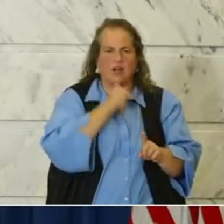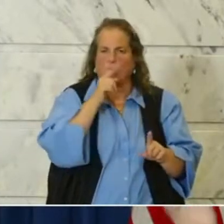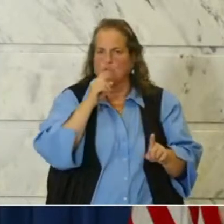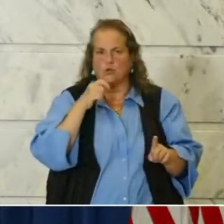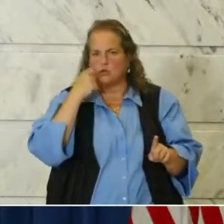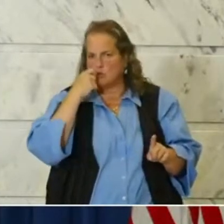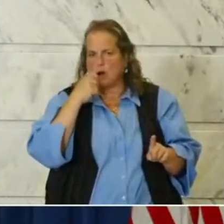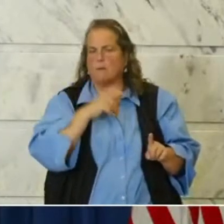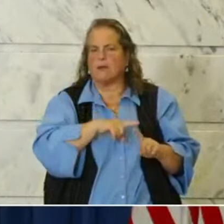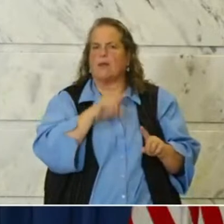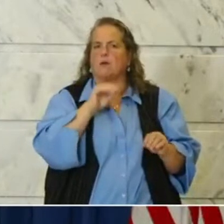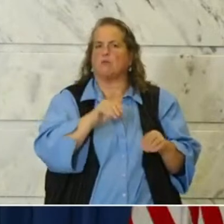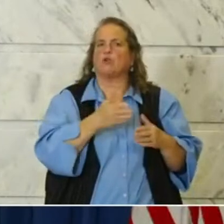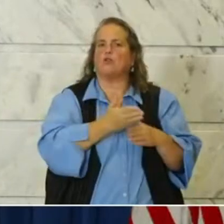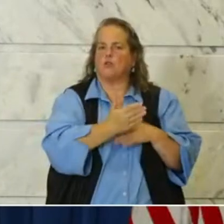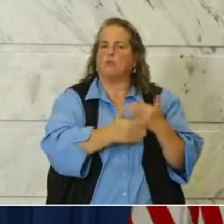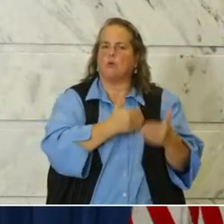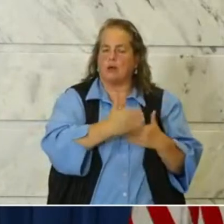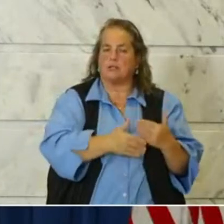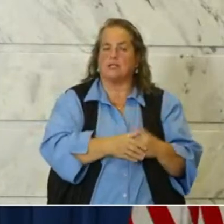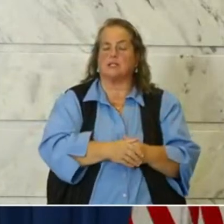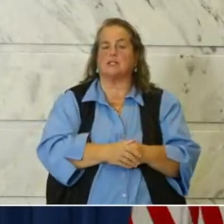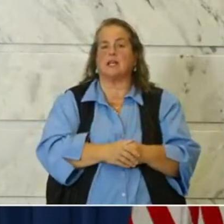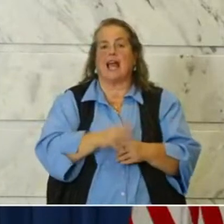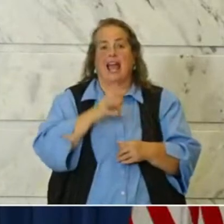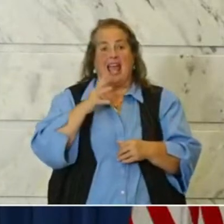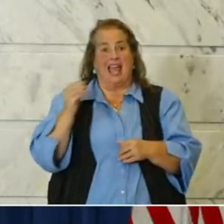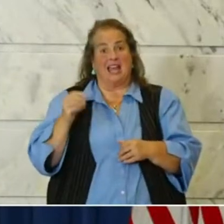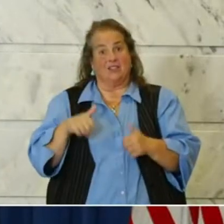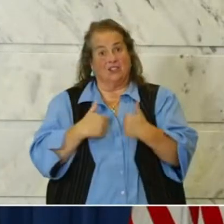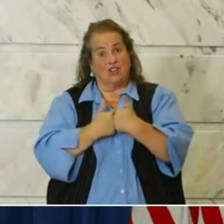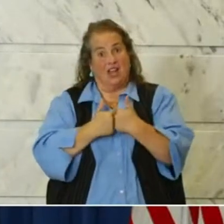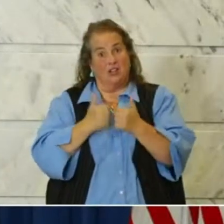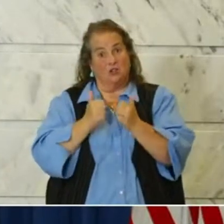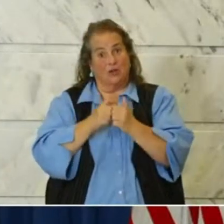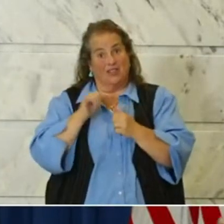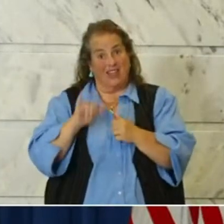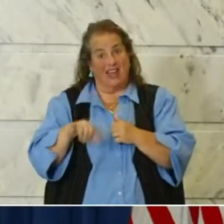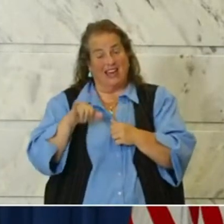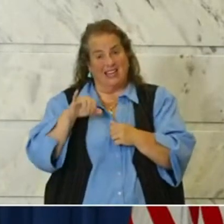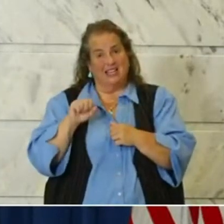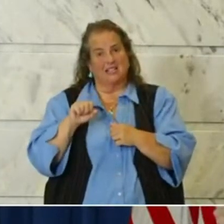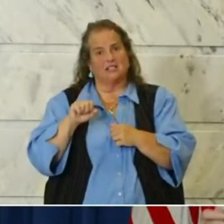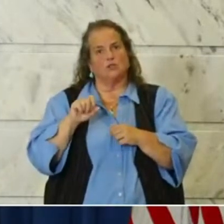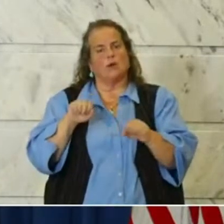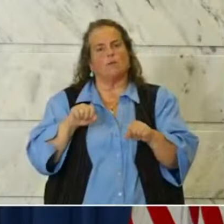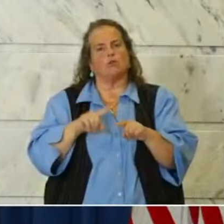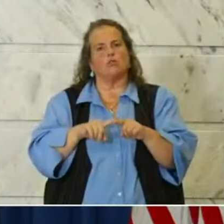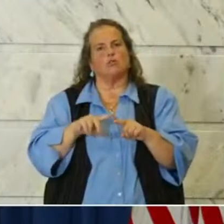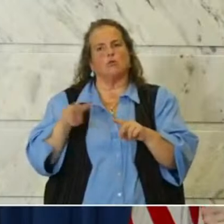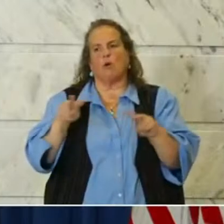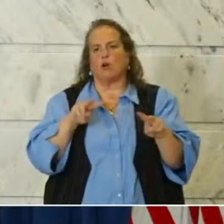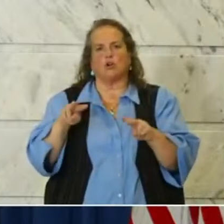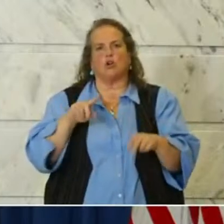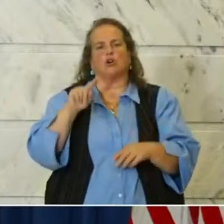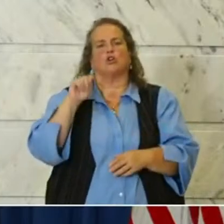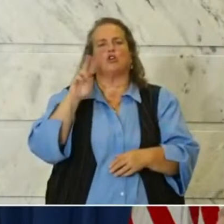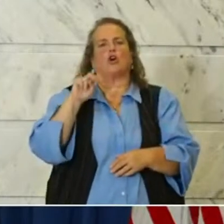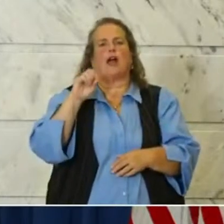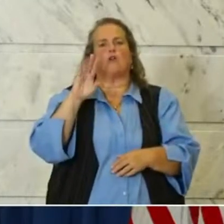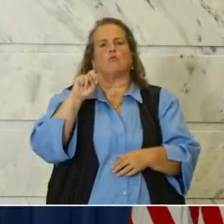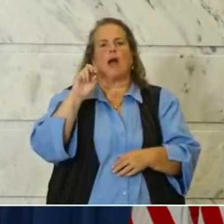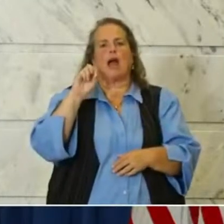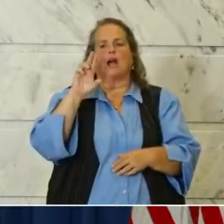swab, but they put it through the process. And the challenge with any of that is to be able to monitor the turnaround time for